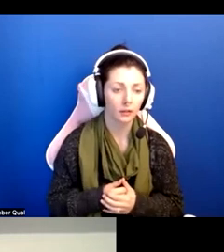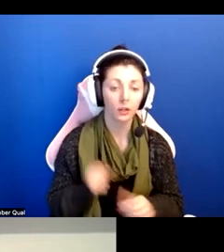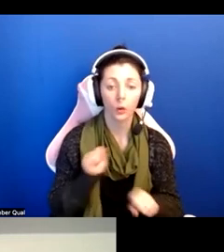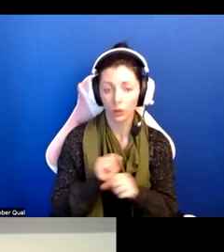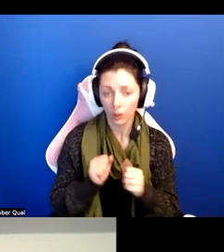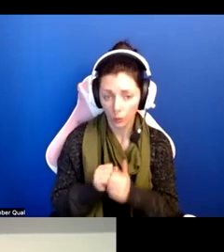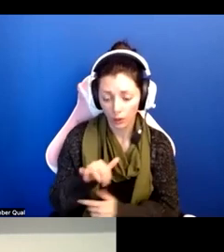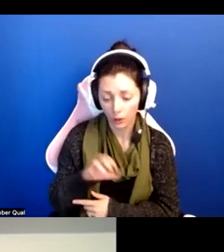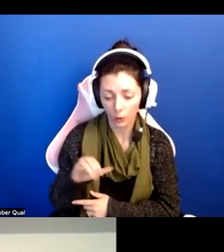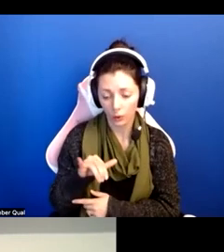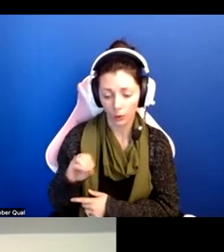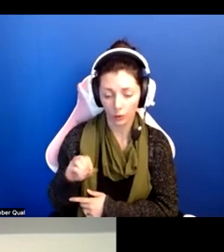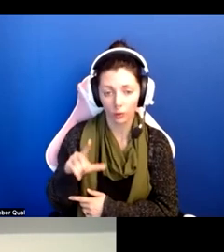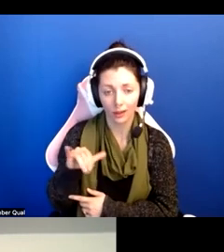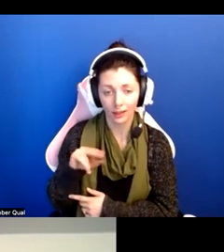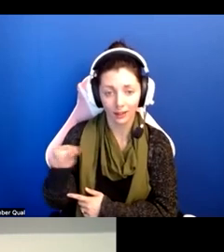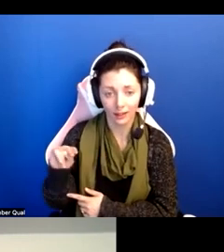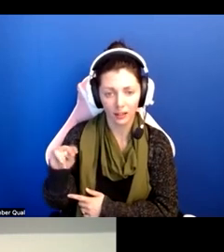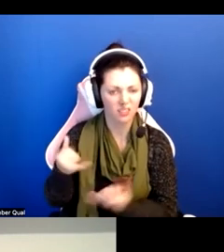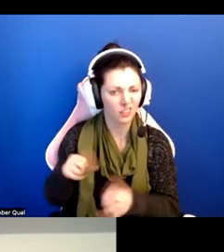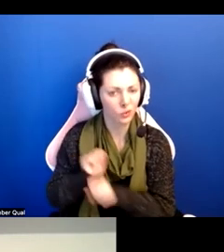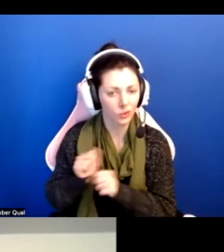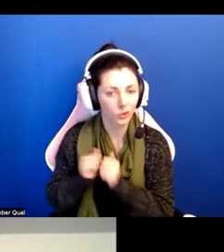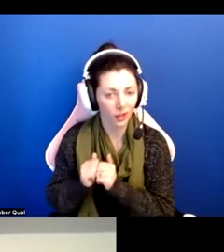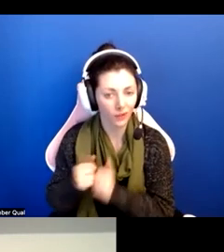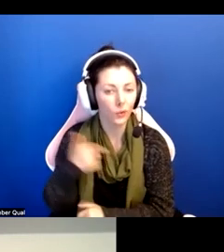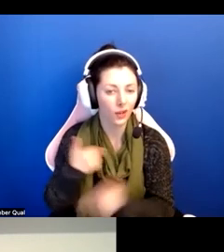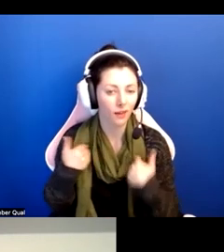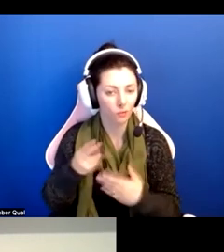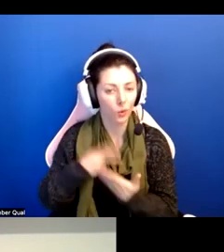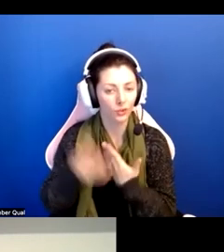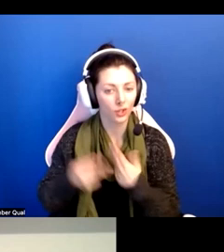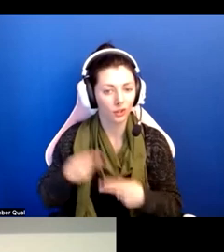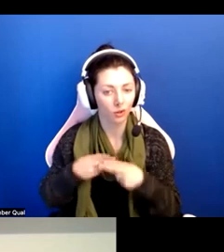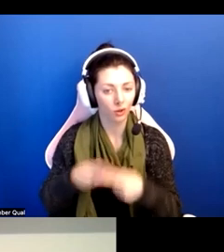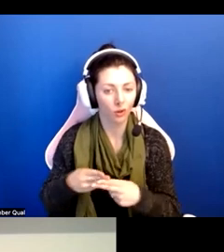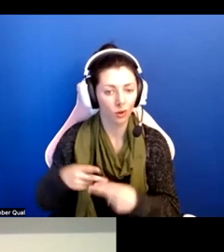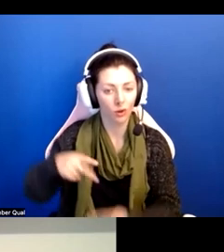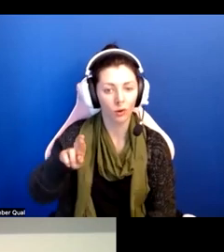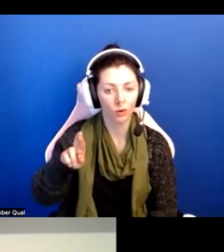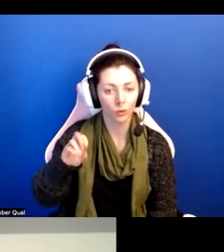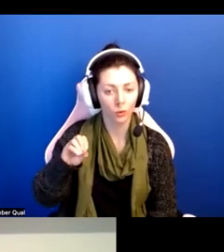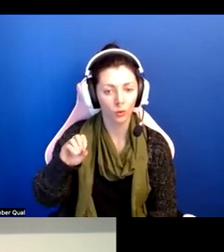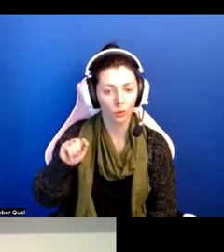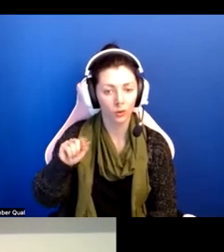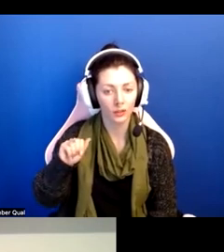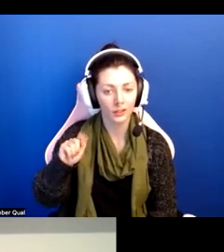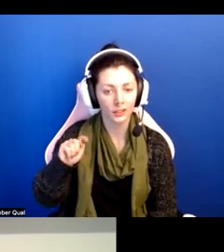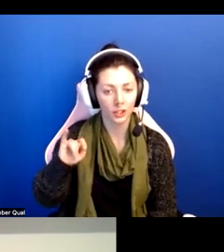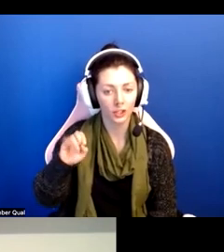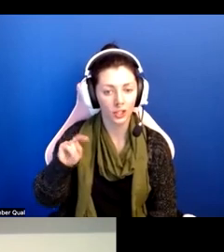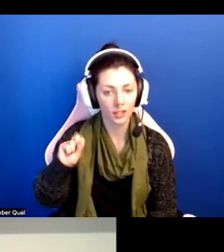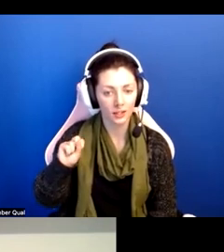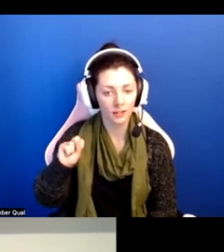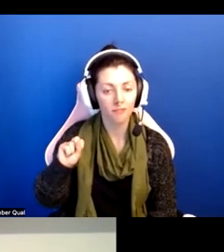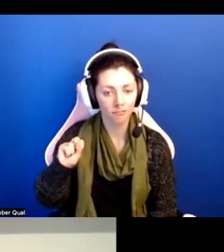We still work together. We have a project called Rotations, and so that project, again, teaching is a